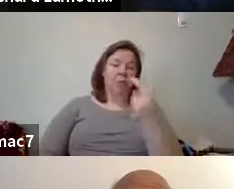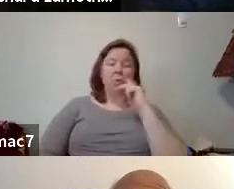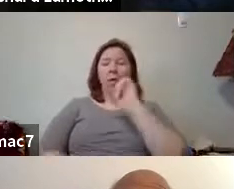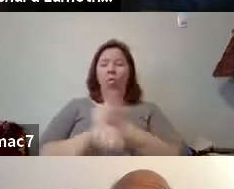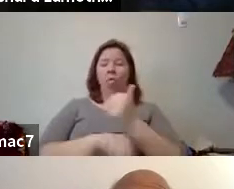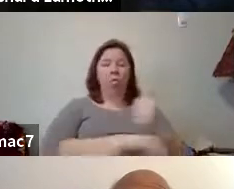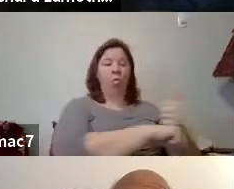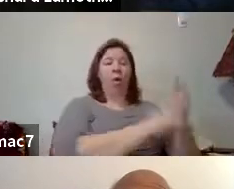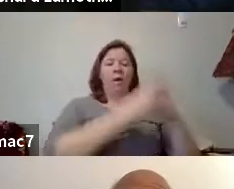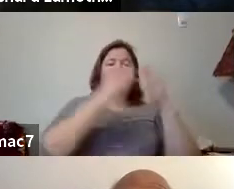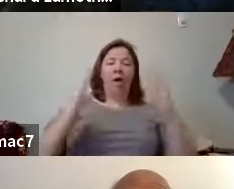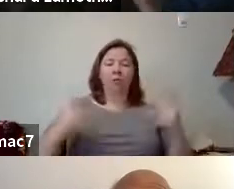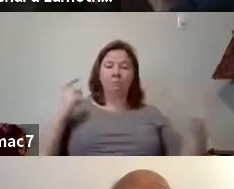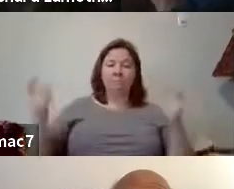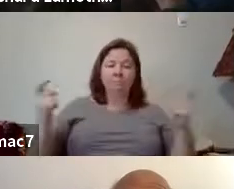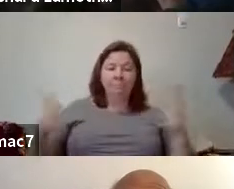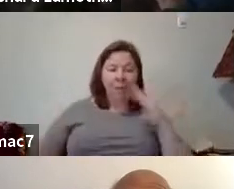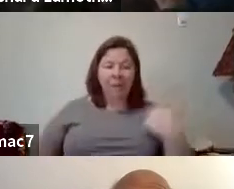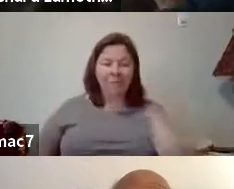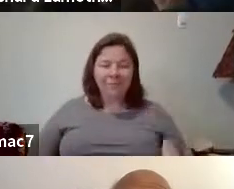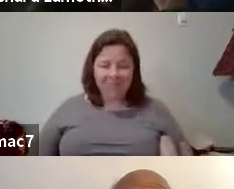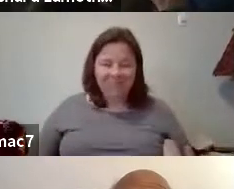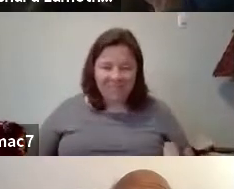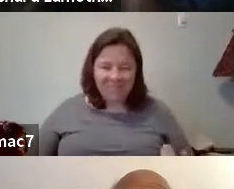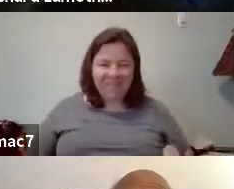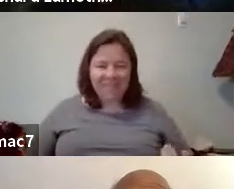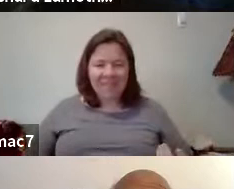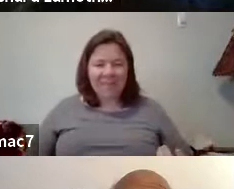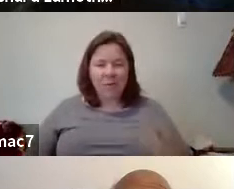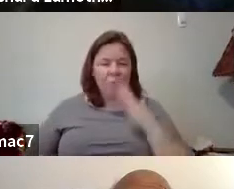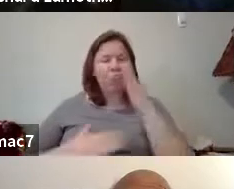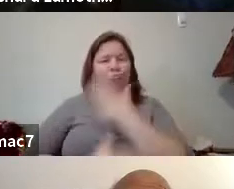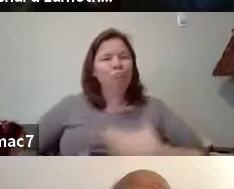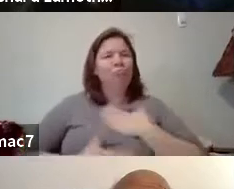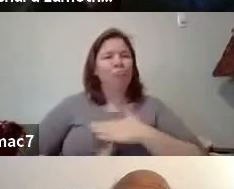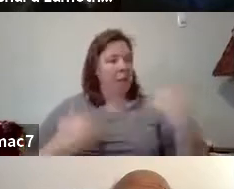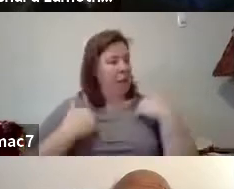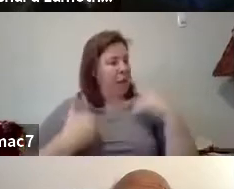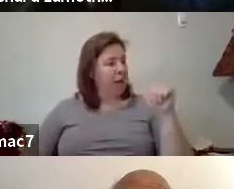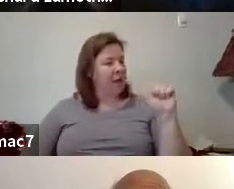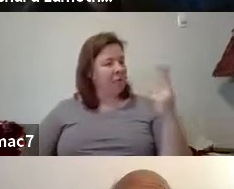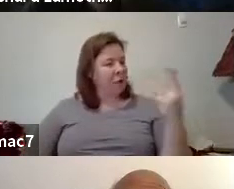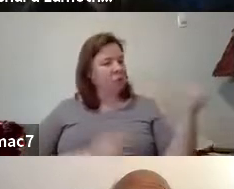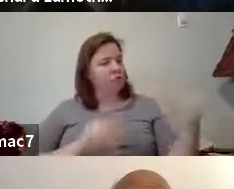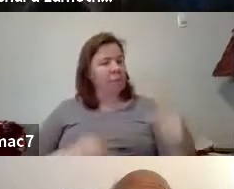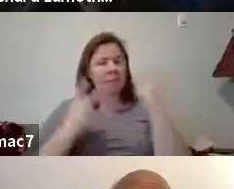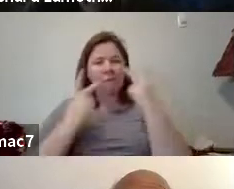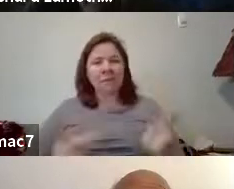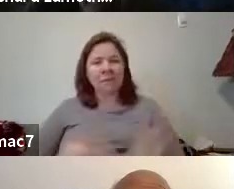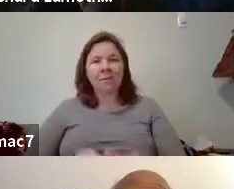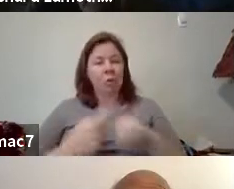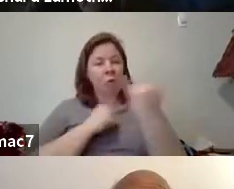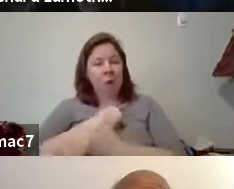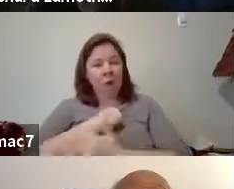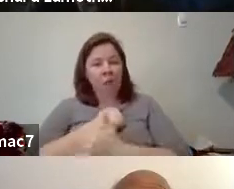street, and they're going to be really enjoying having Ash come down to visit to their country one